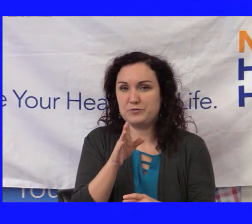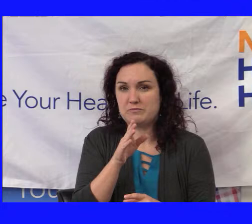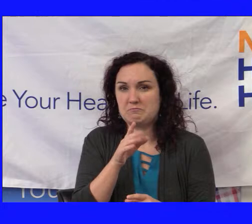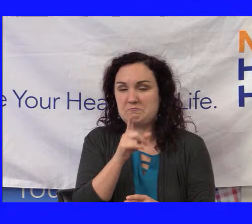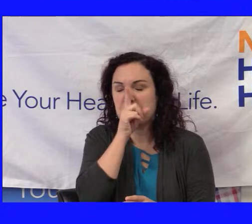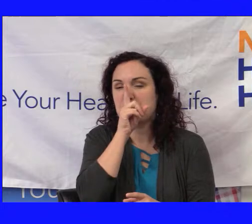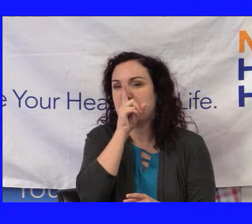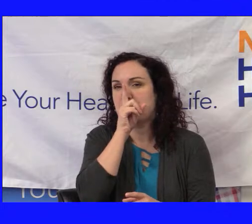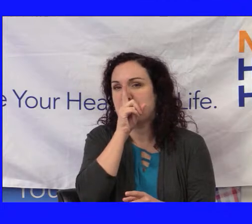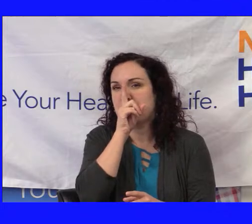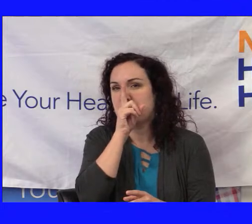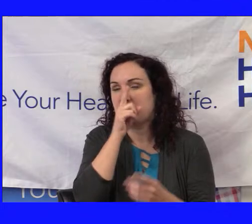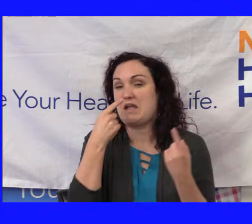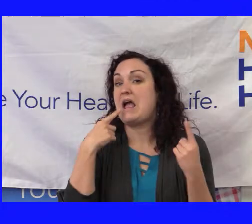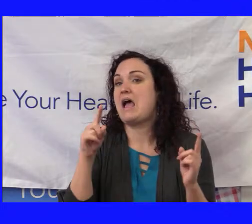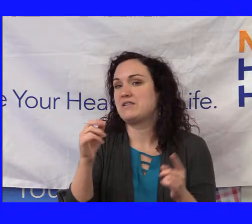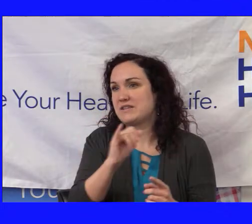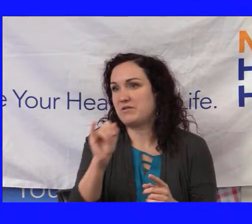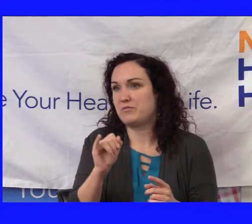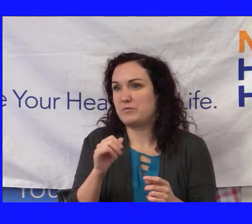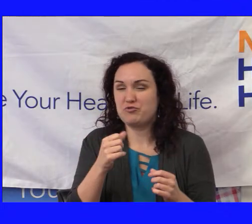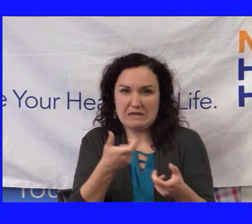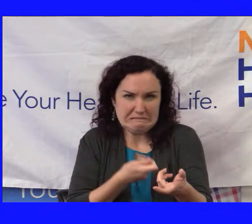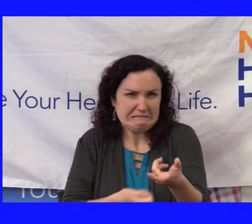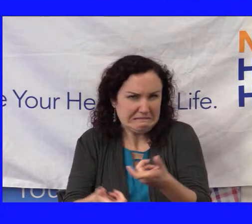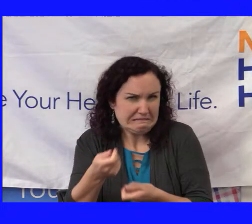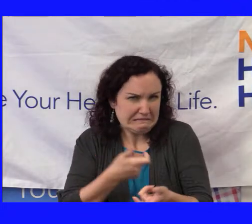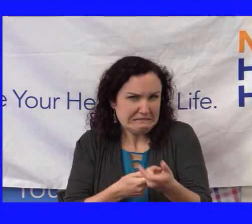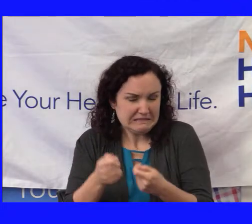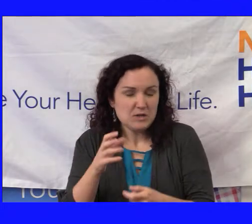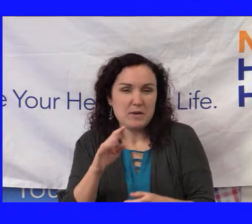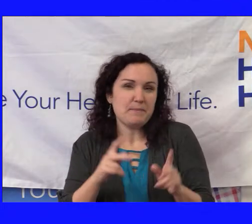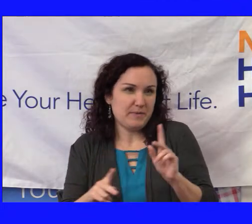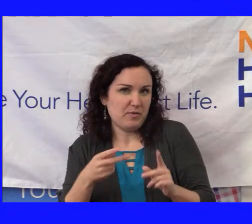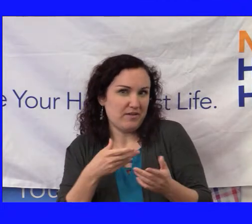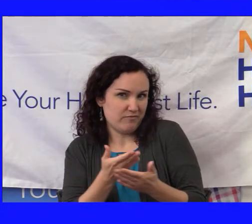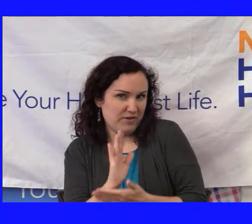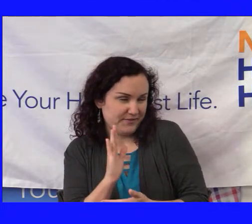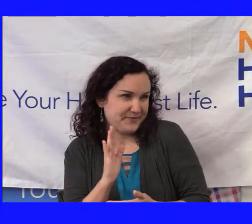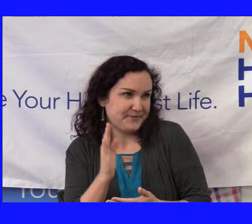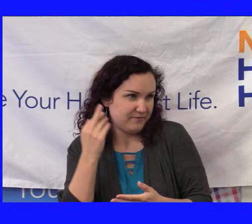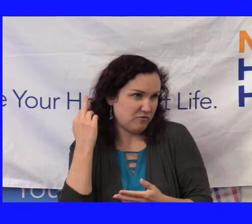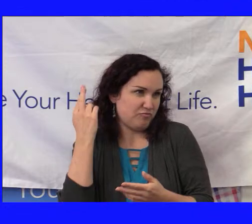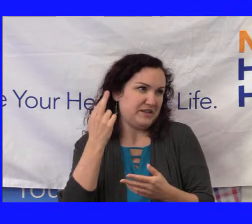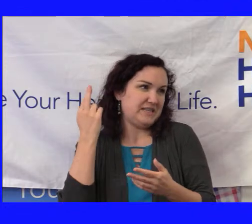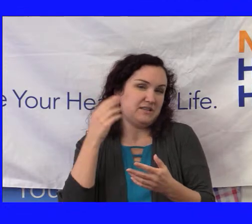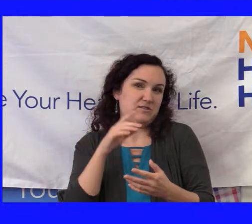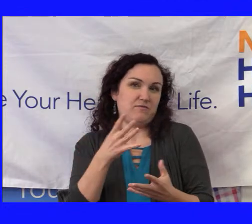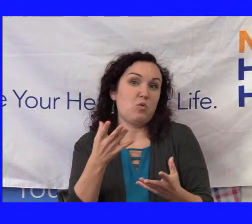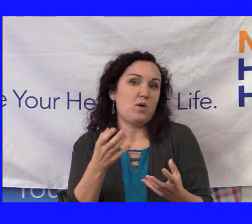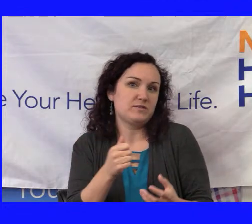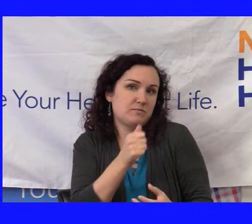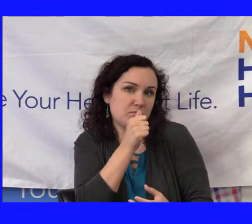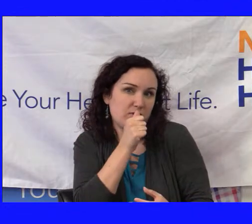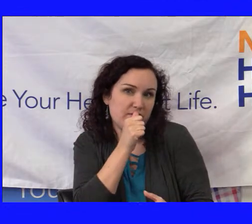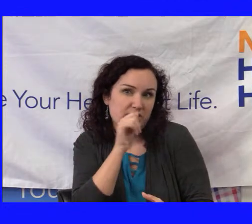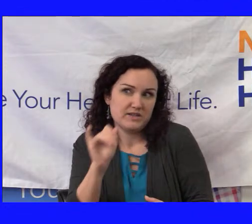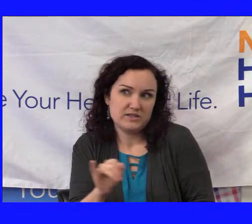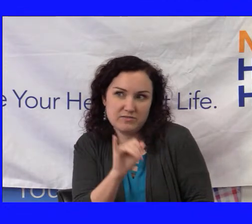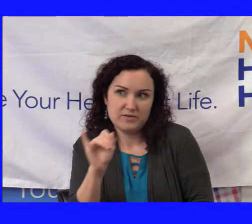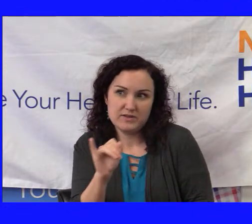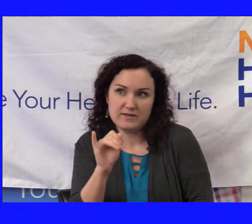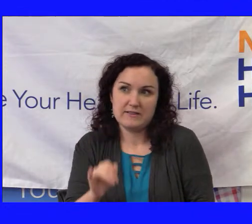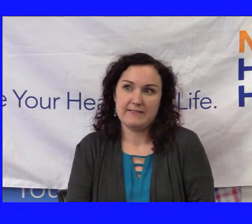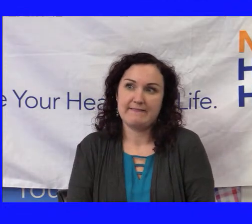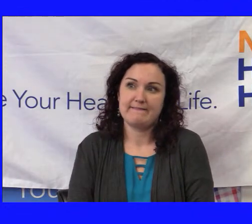that. And we try as hard as we can, but people have various reasons for wanting their insurance